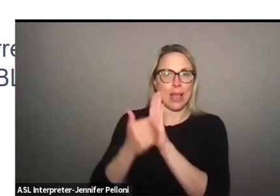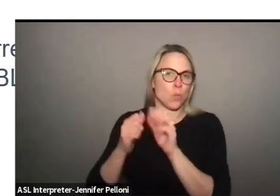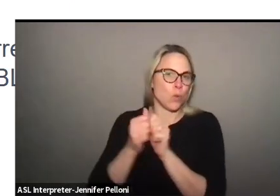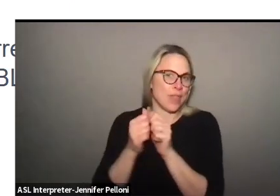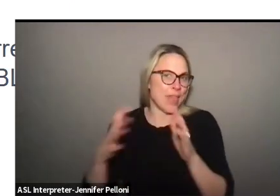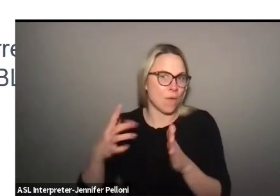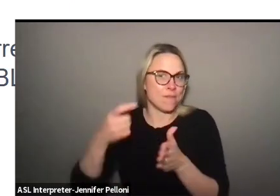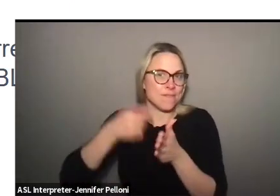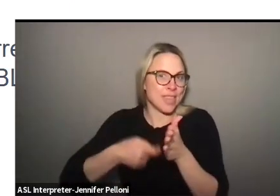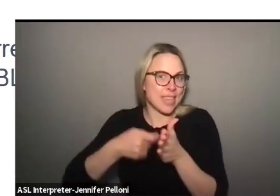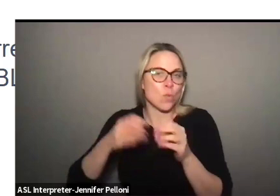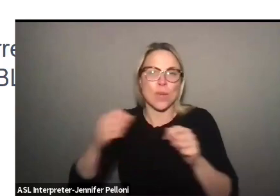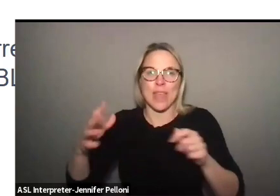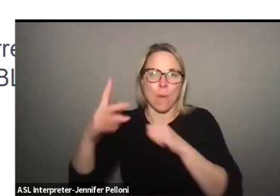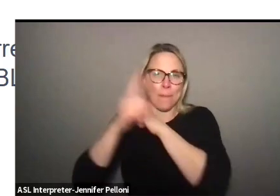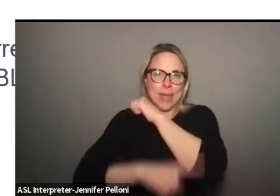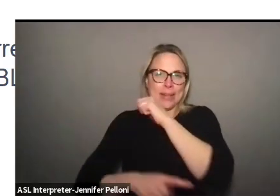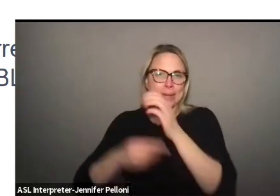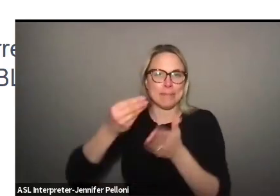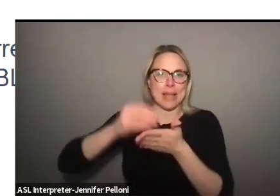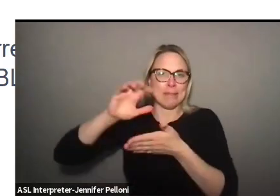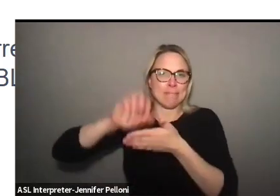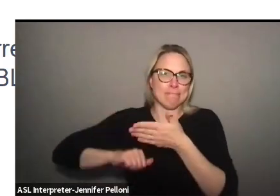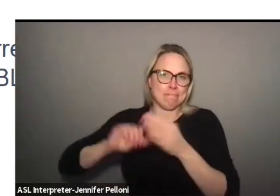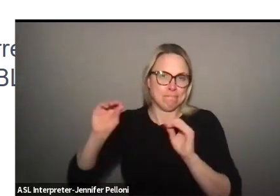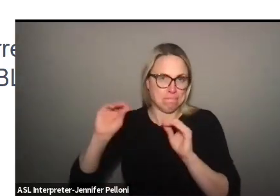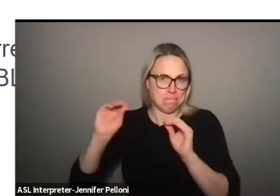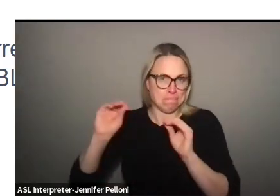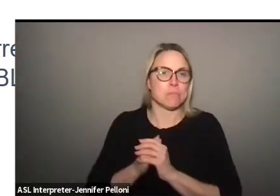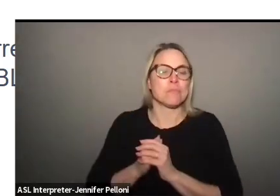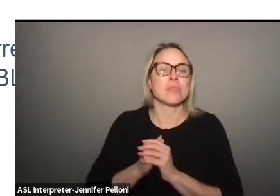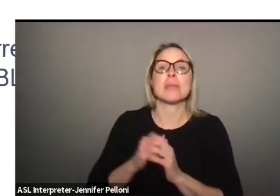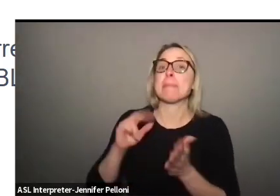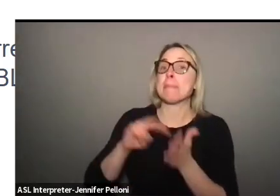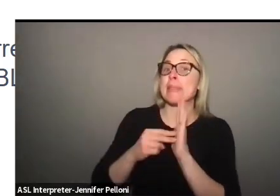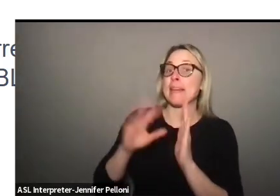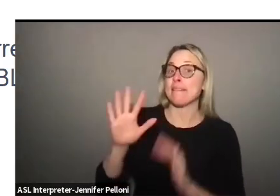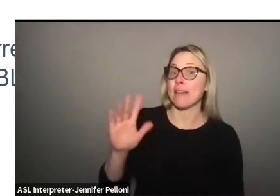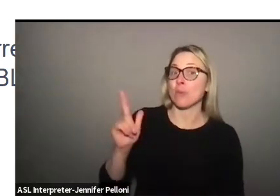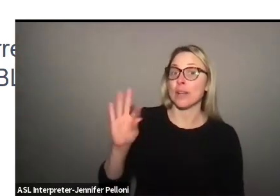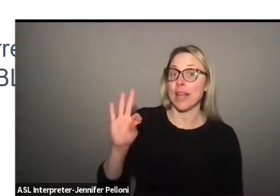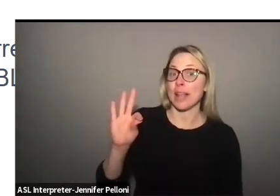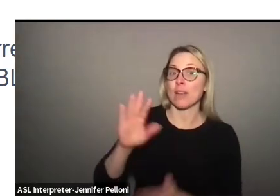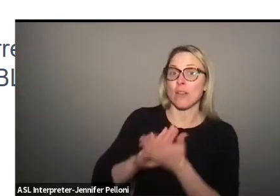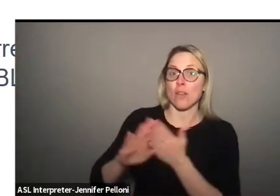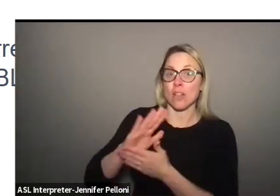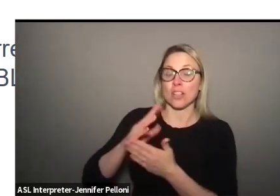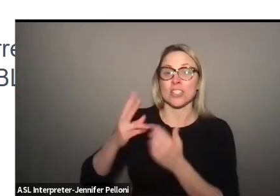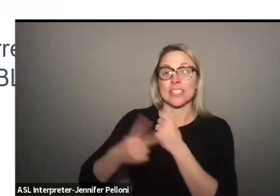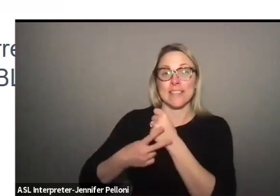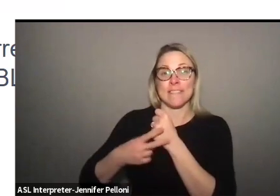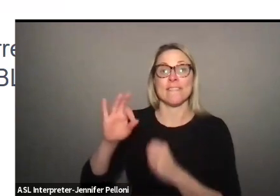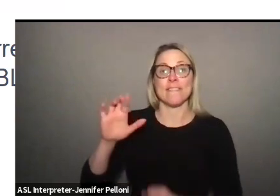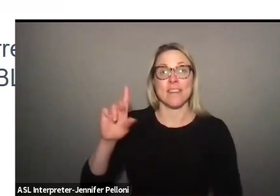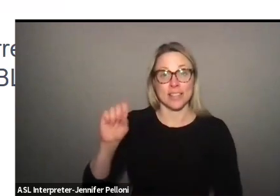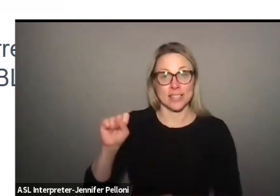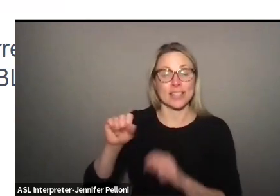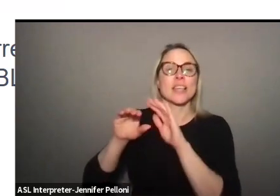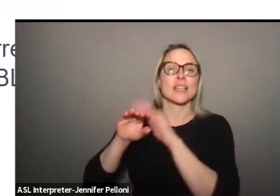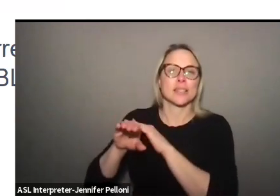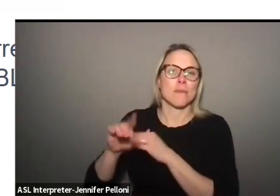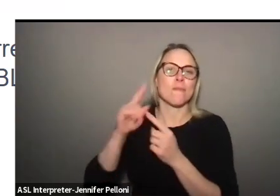or penalty, making those 529 college savings funds now accessible